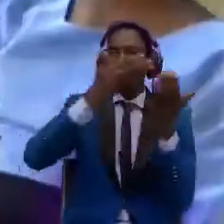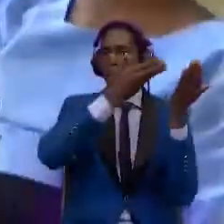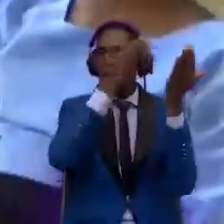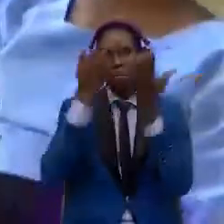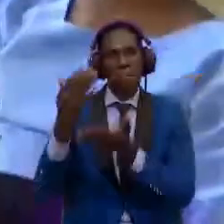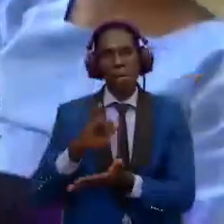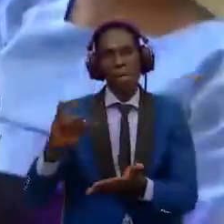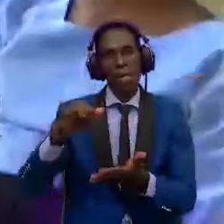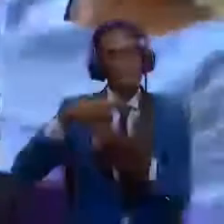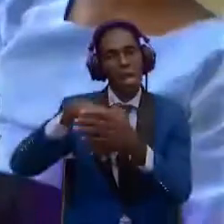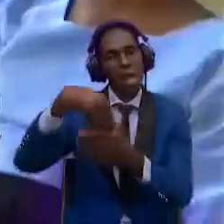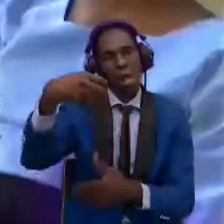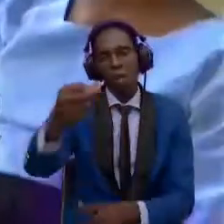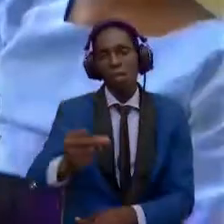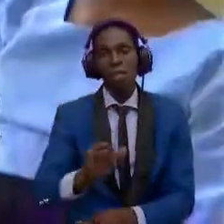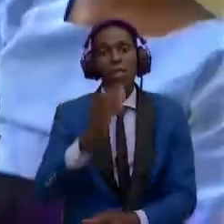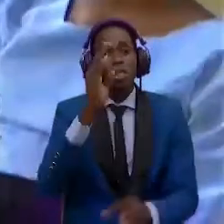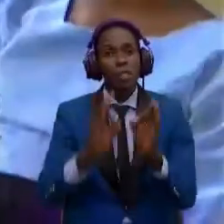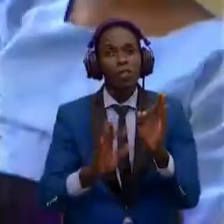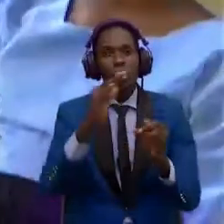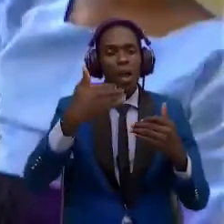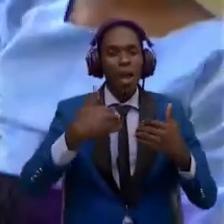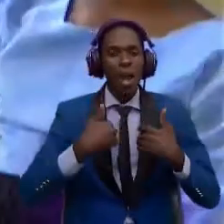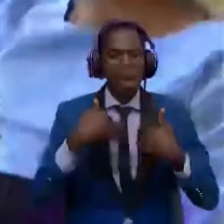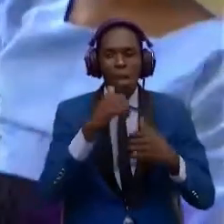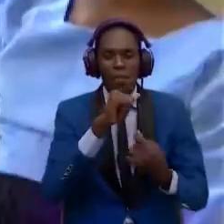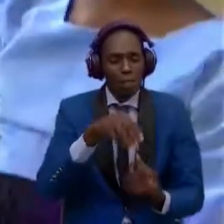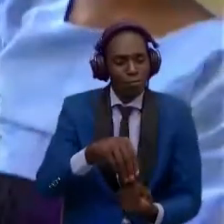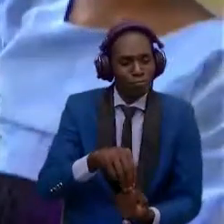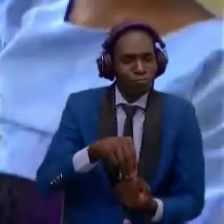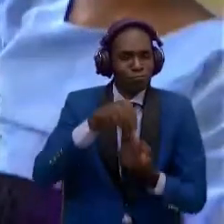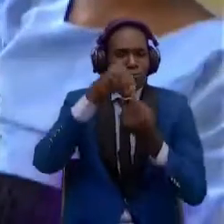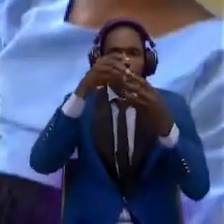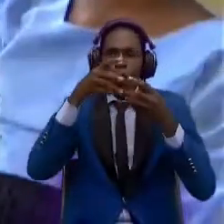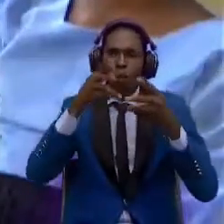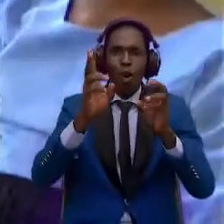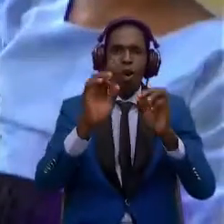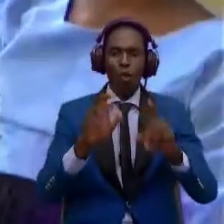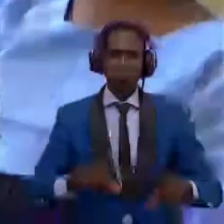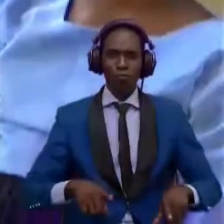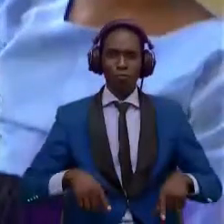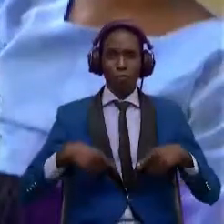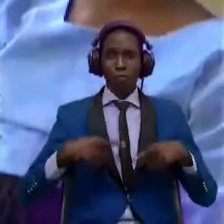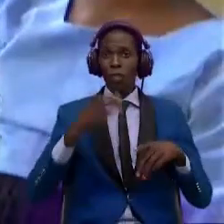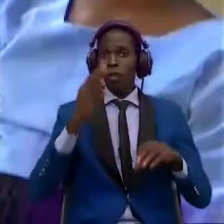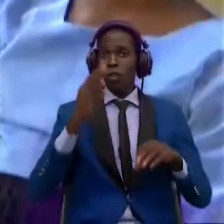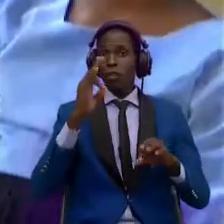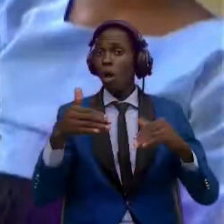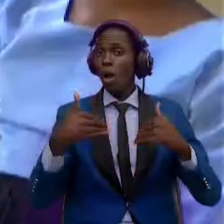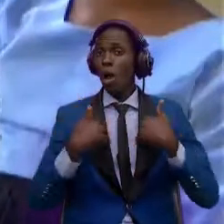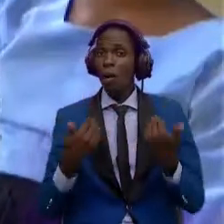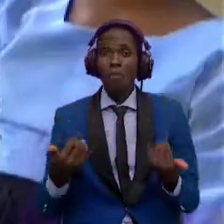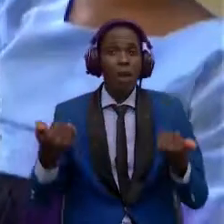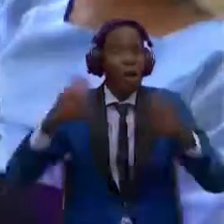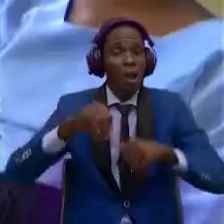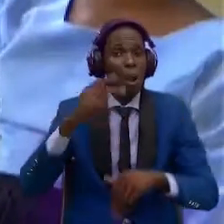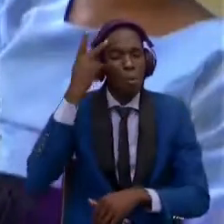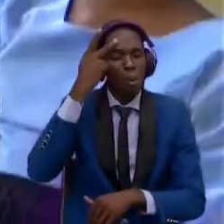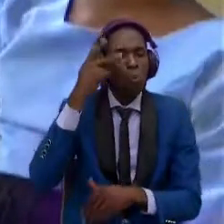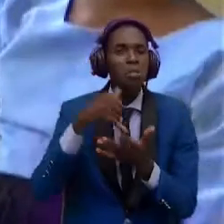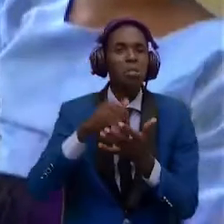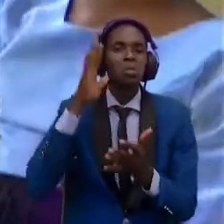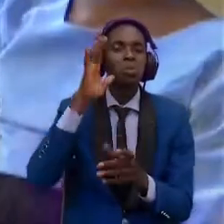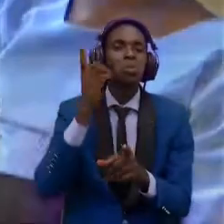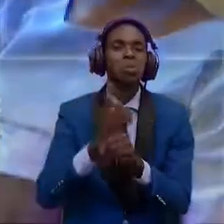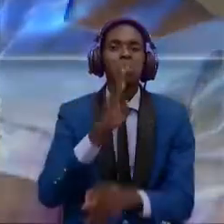a distinguishing or distinguished manner of life. If you don't have any purpose, that will just be a